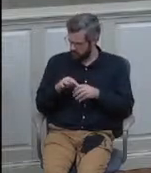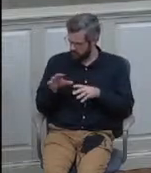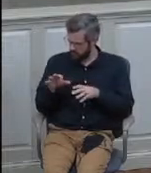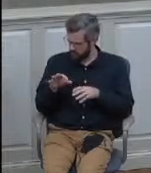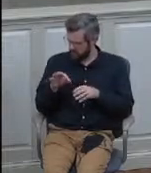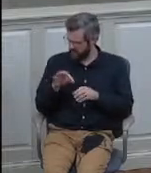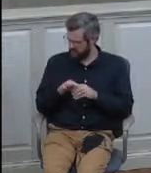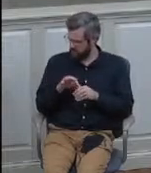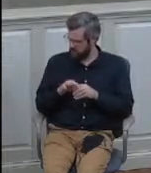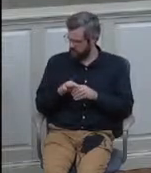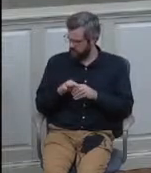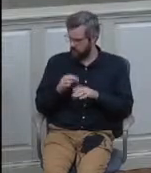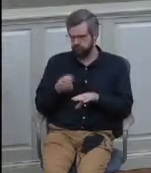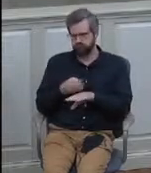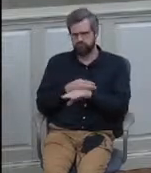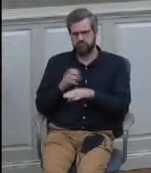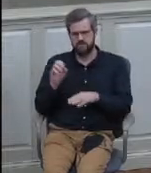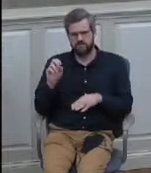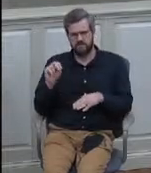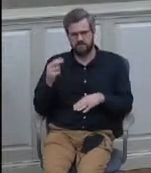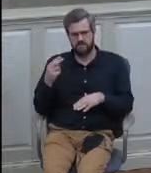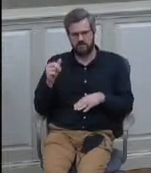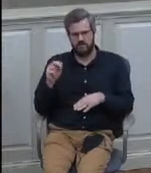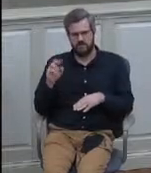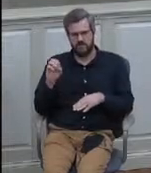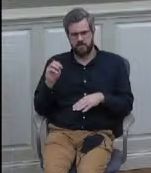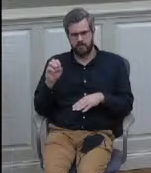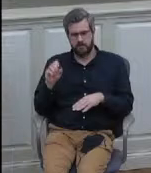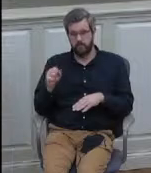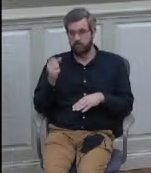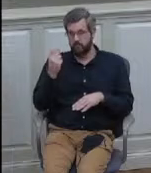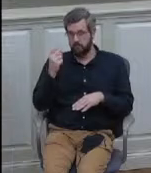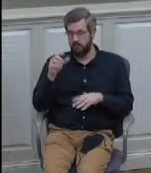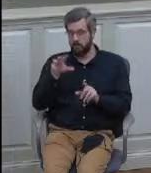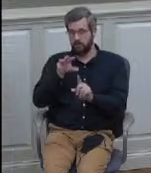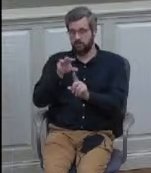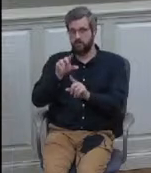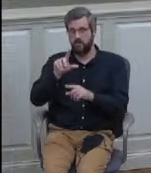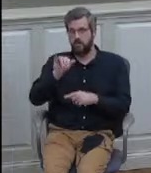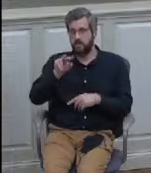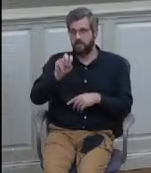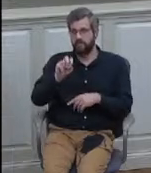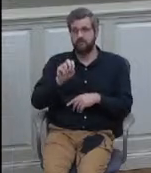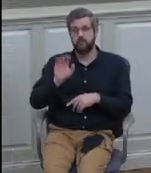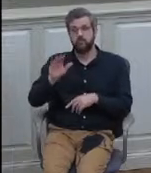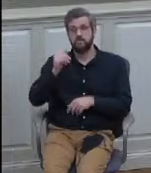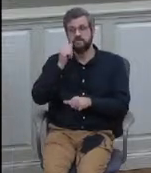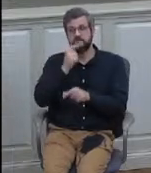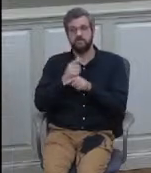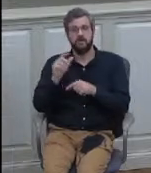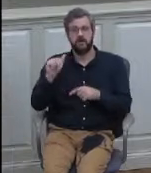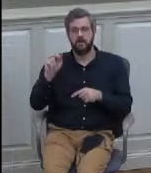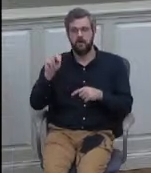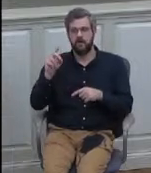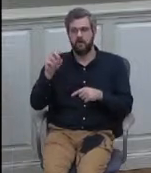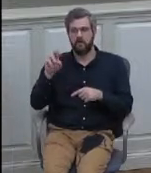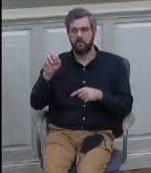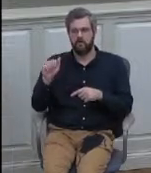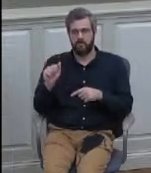and voter enhancements. And it's, again, a live program. Her sister, Andrew Abrams, is going to